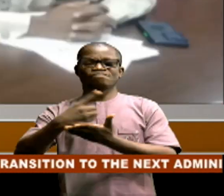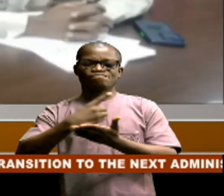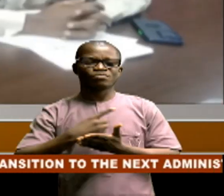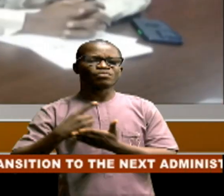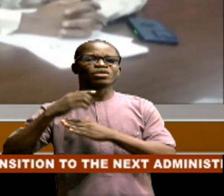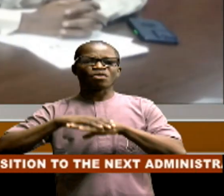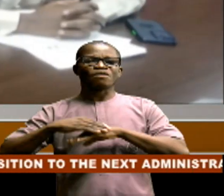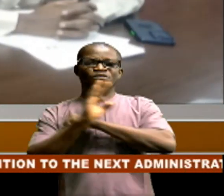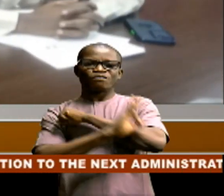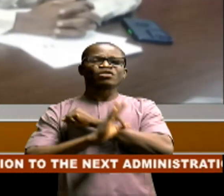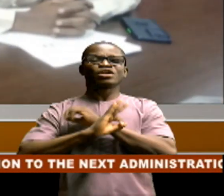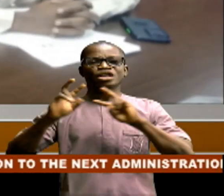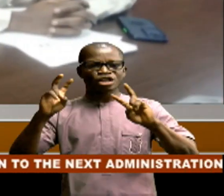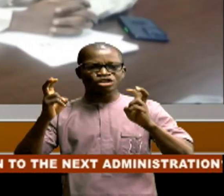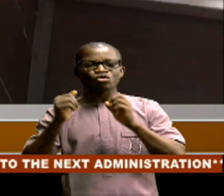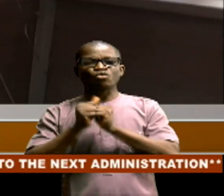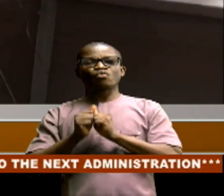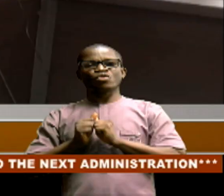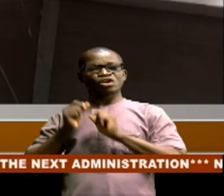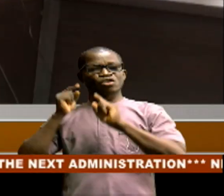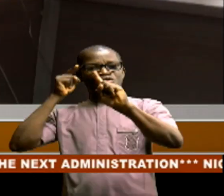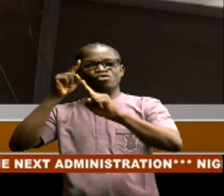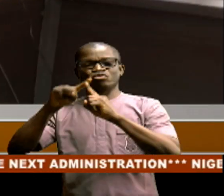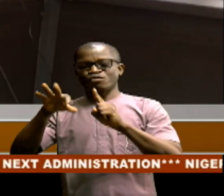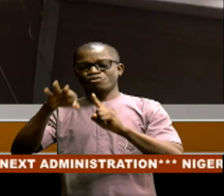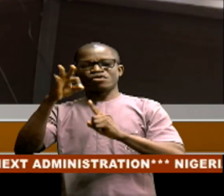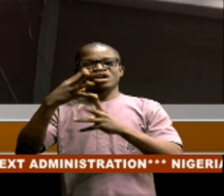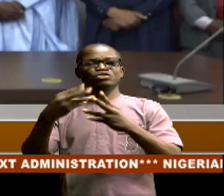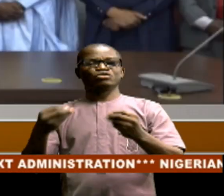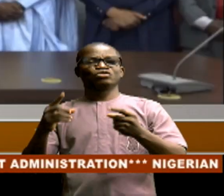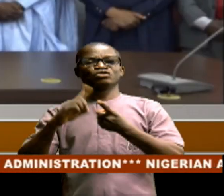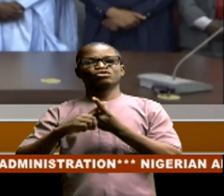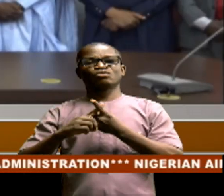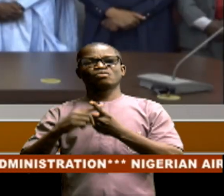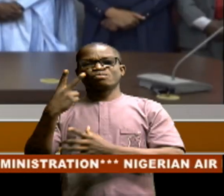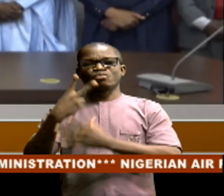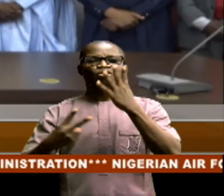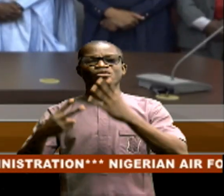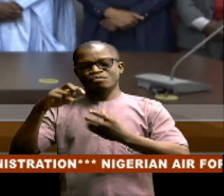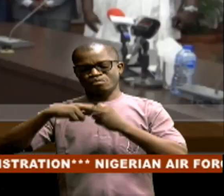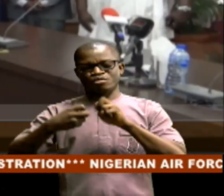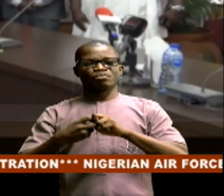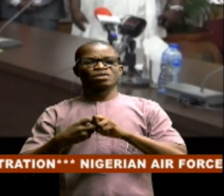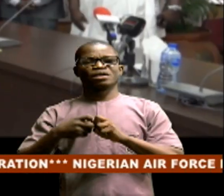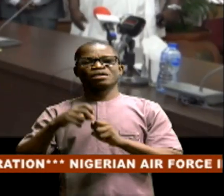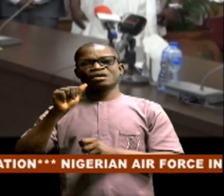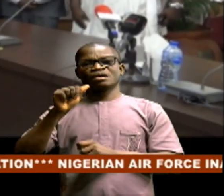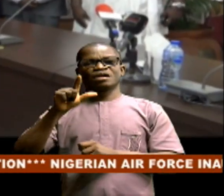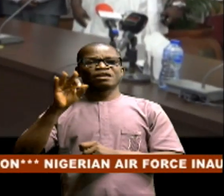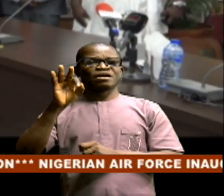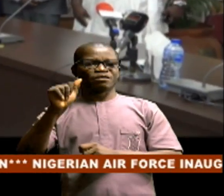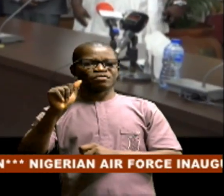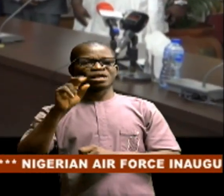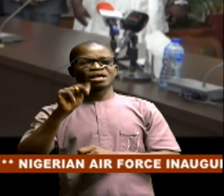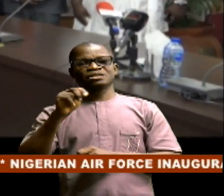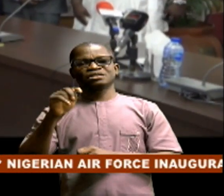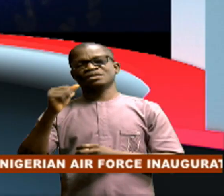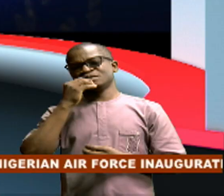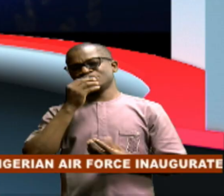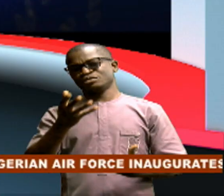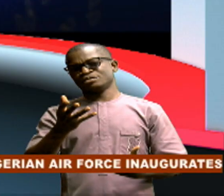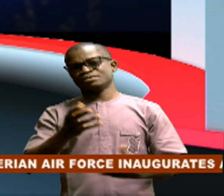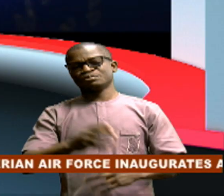diaspora issues with the aim of finding solutions to mutual problems. Charles Alpha, NTA